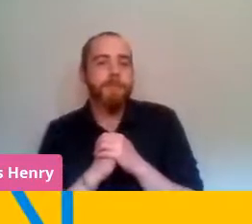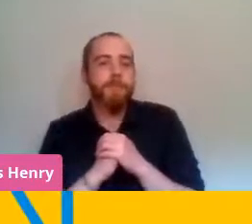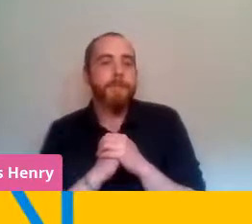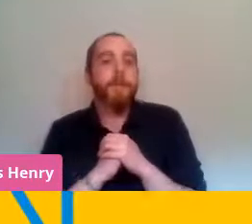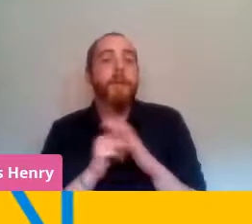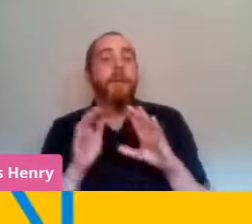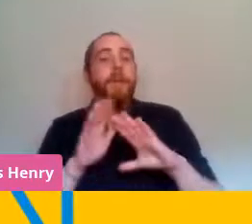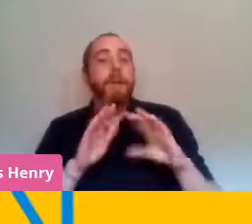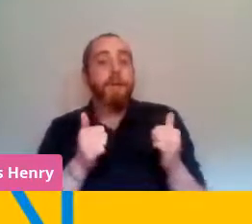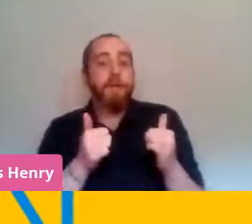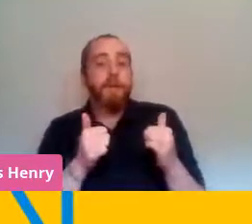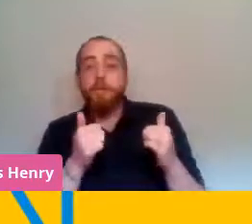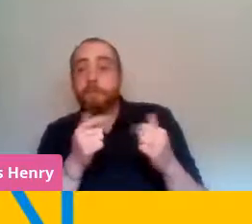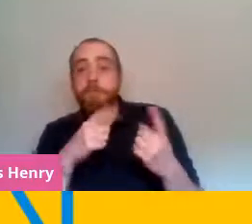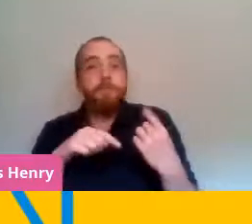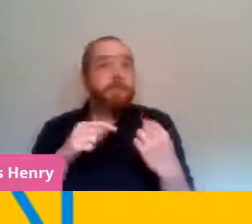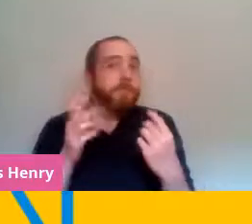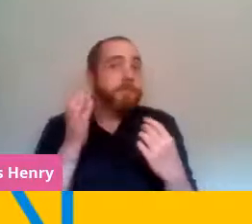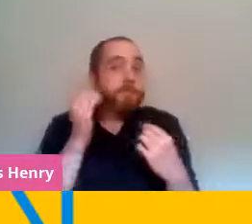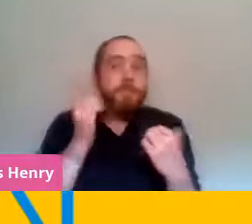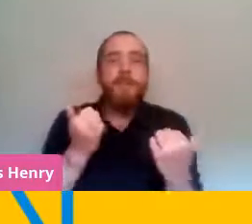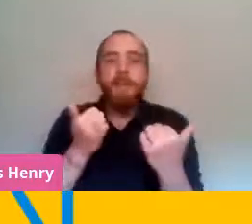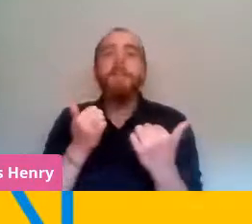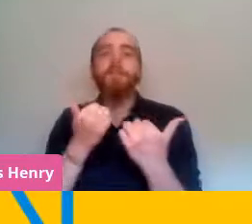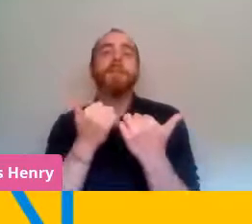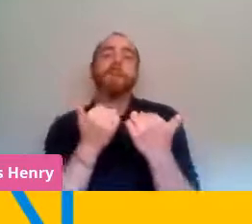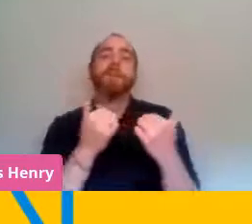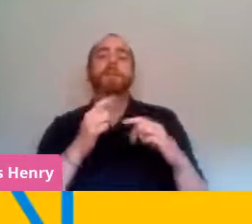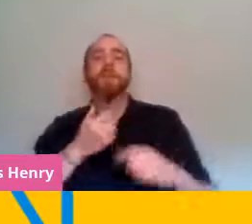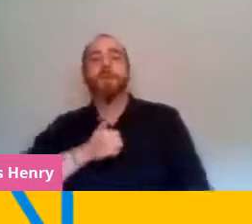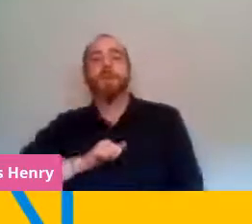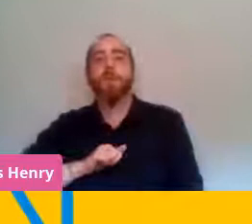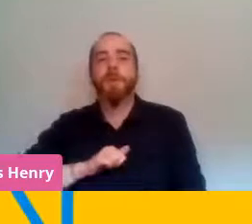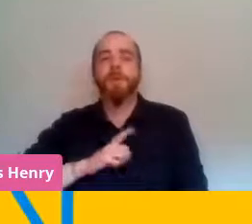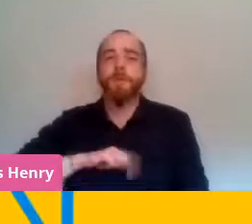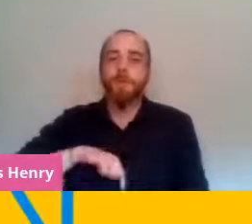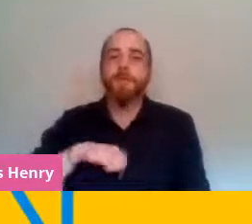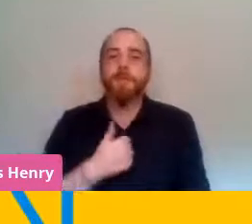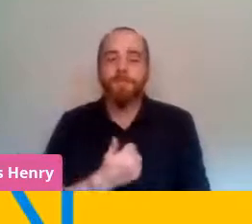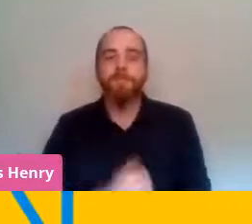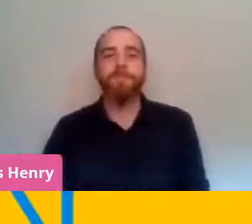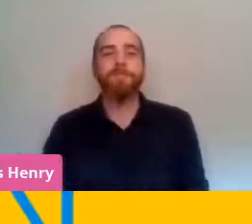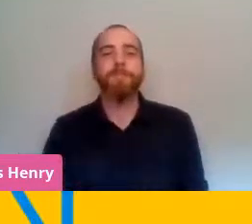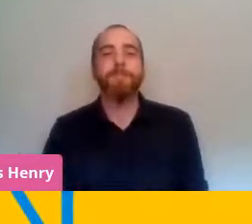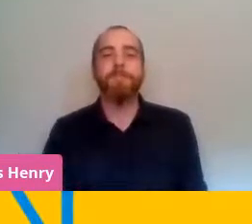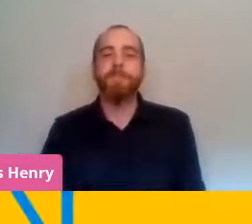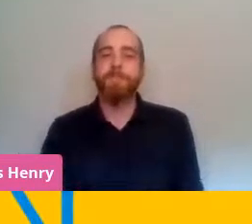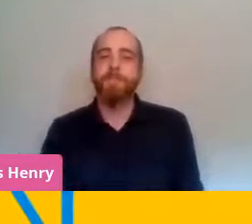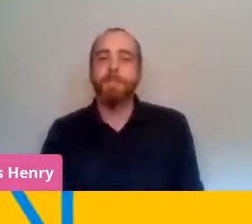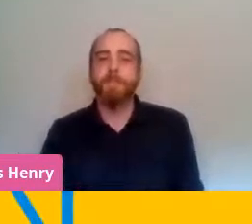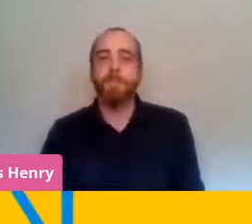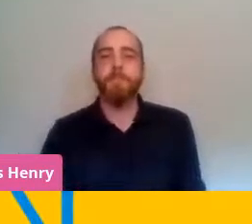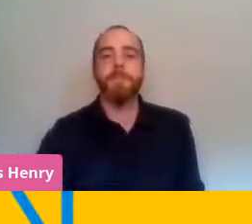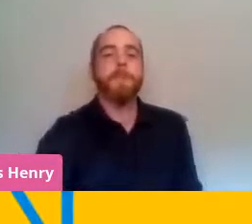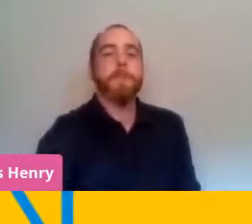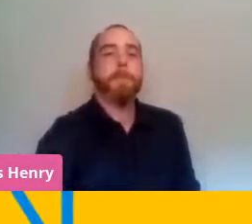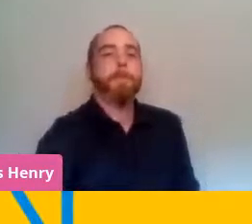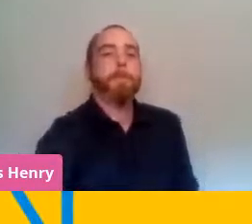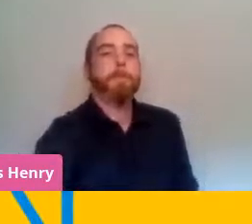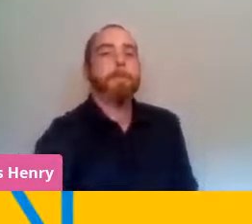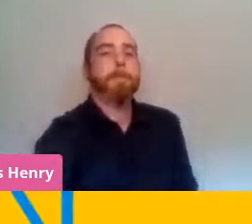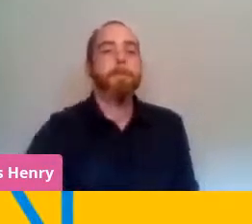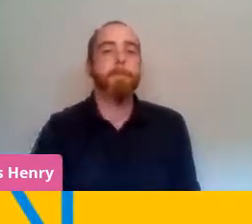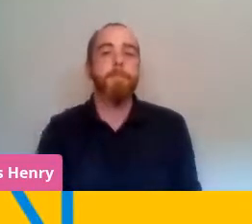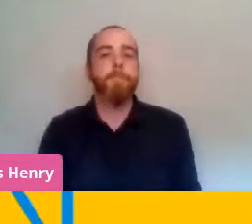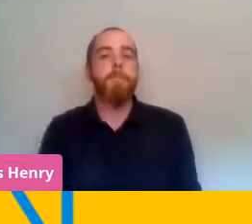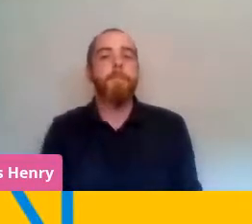Hi, can everyone hear me okay? Okay, good, because I can't hear anyone else for some reason, but it's good. All right, I'm just gonna keep my remarks